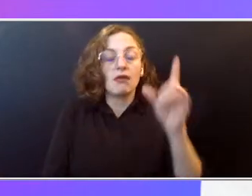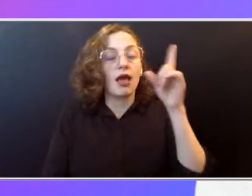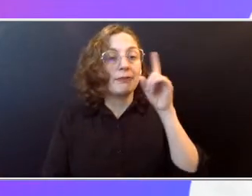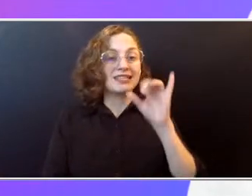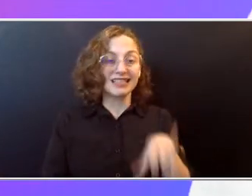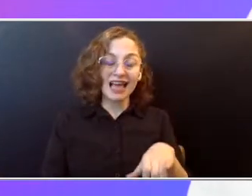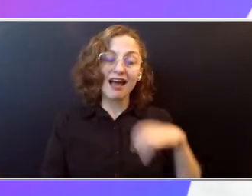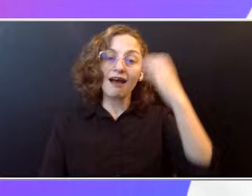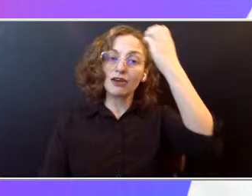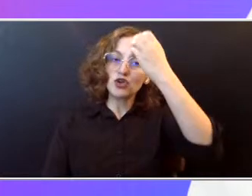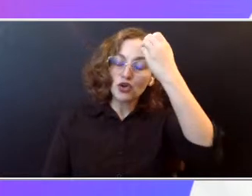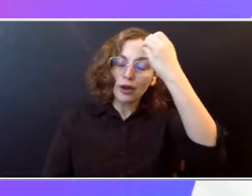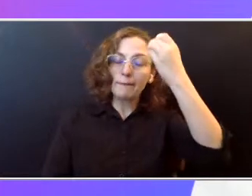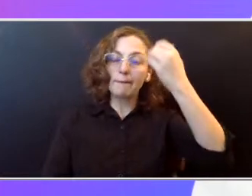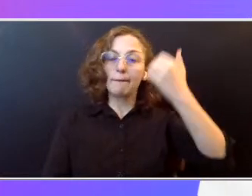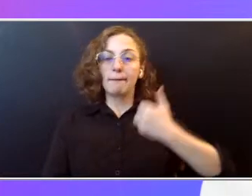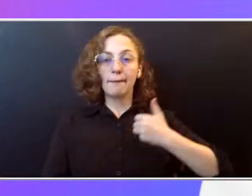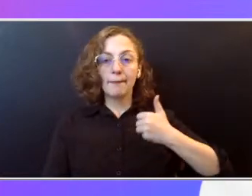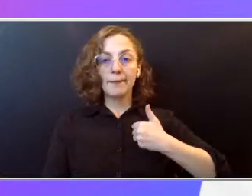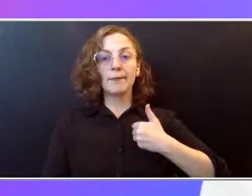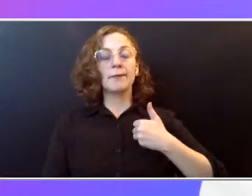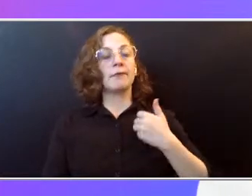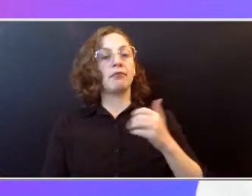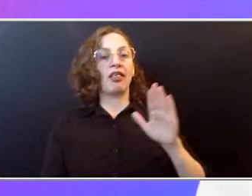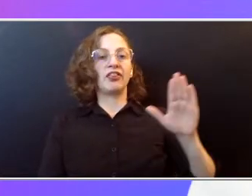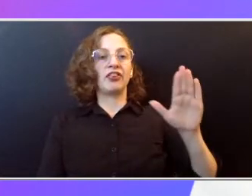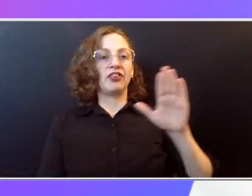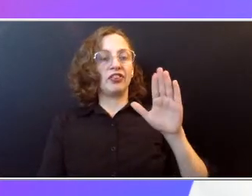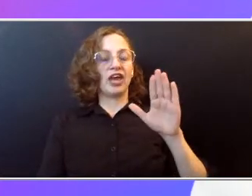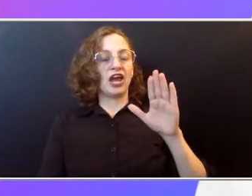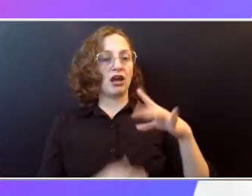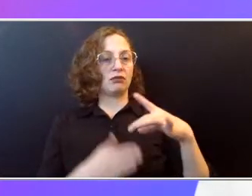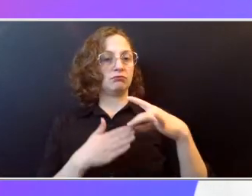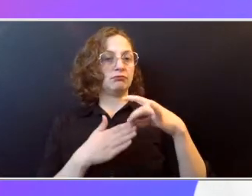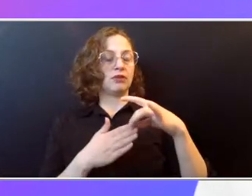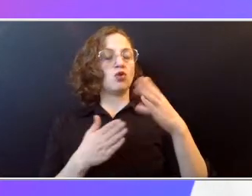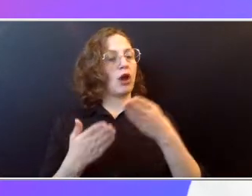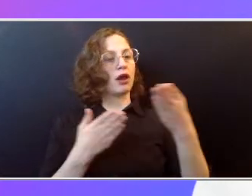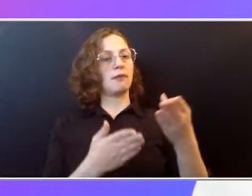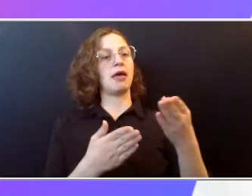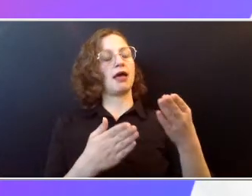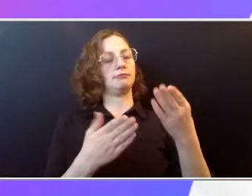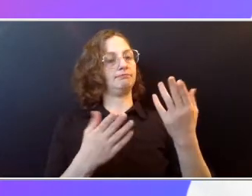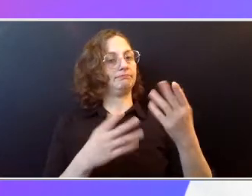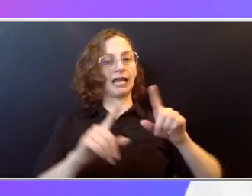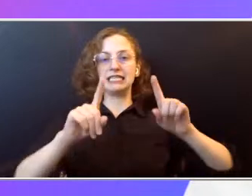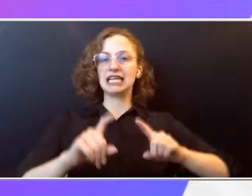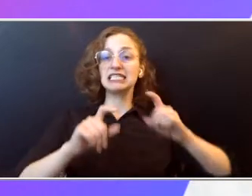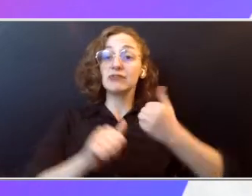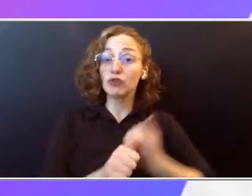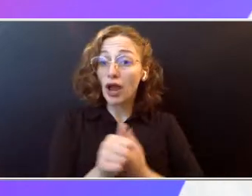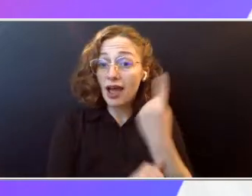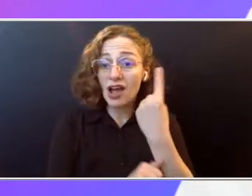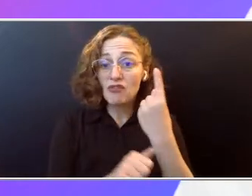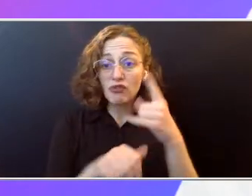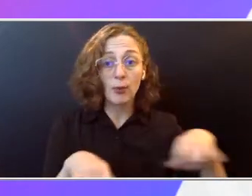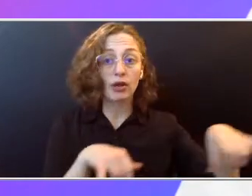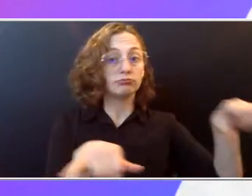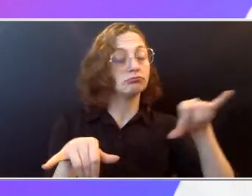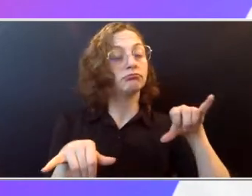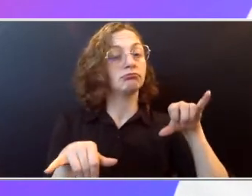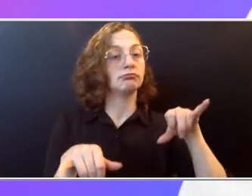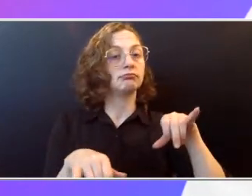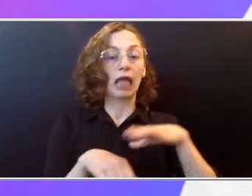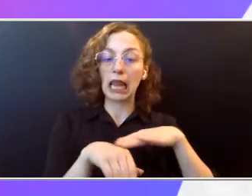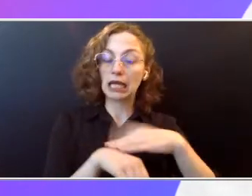they have their guidelines recommend universal testing for everybody at least once for Lp(a). We don't have that yet. It'll be